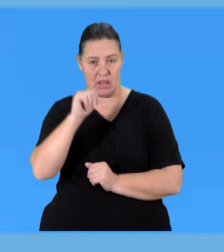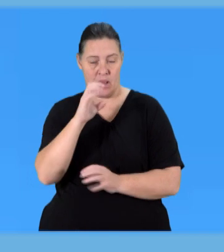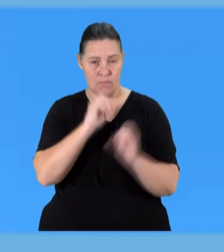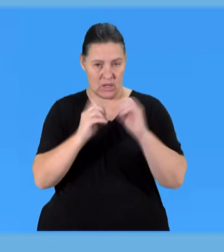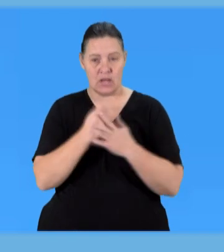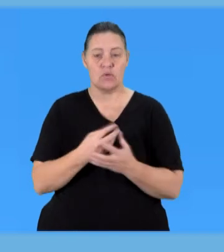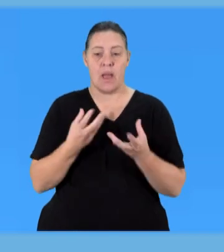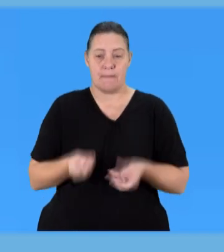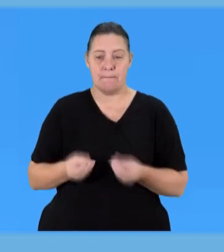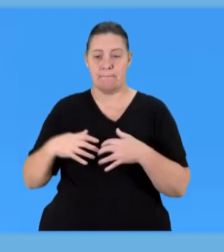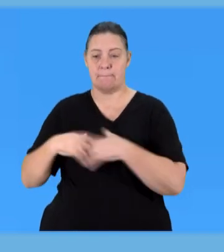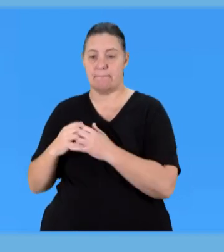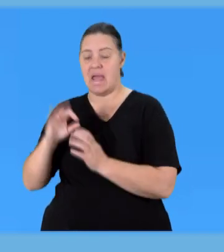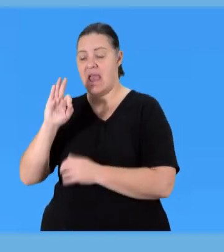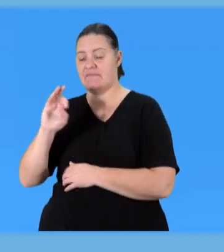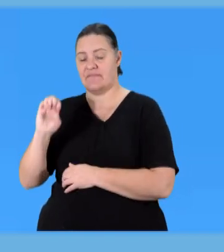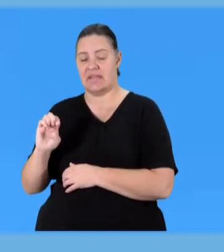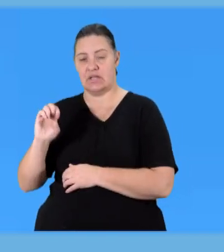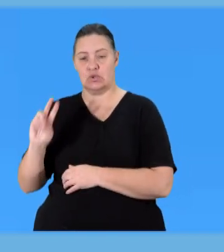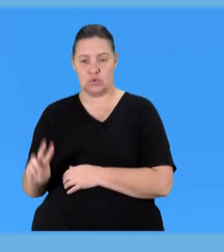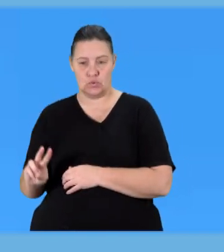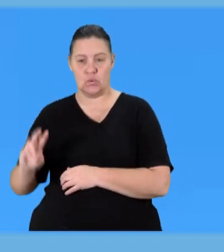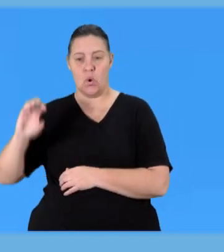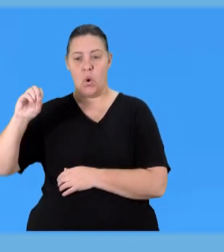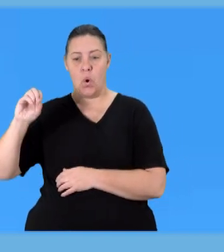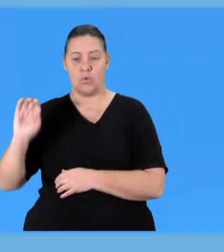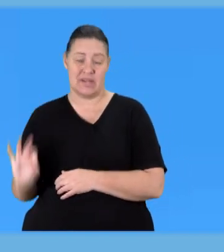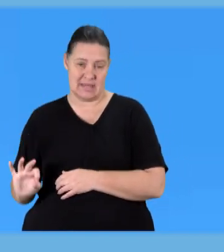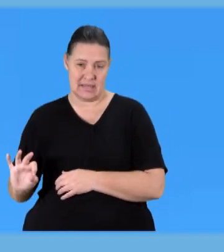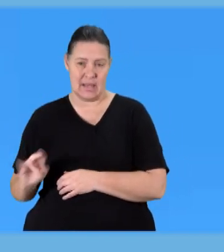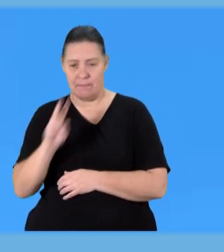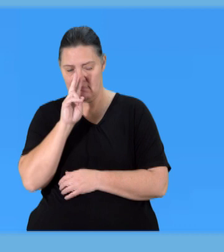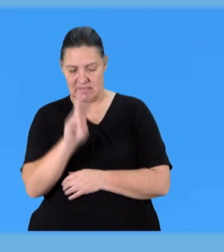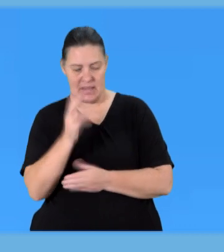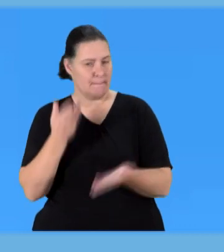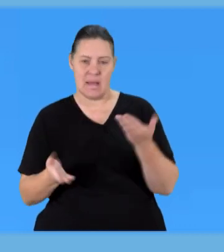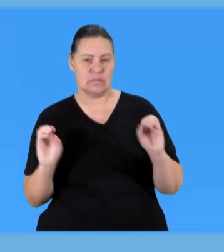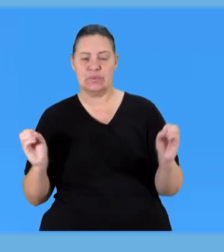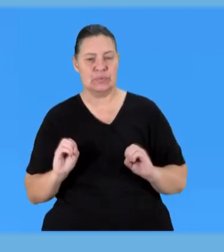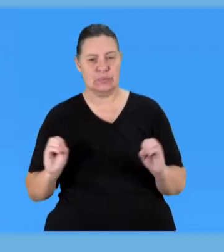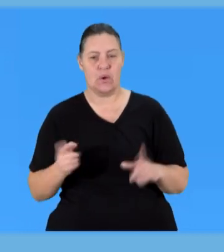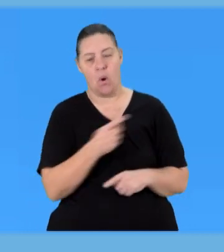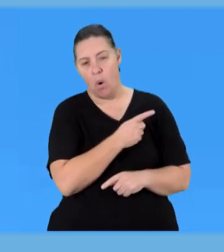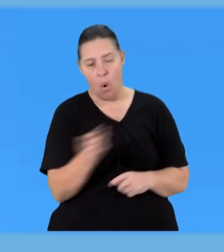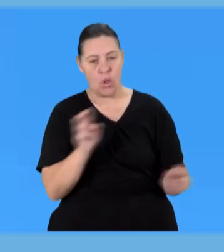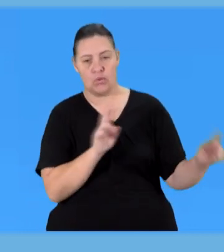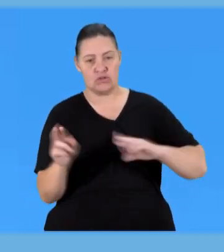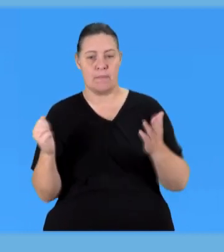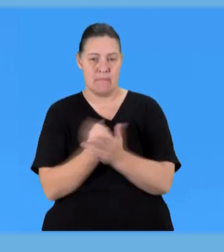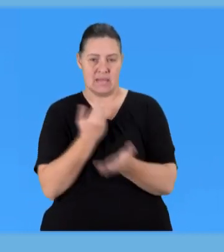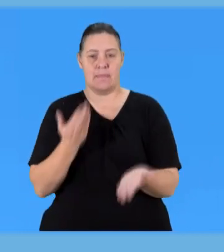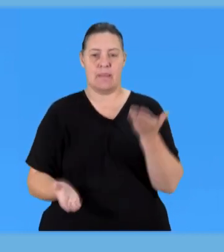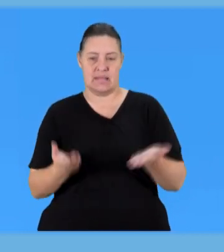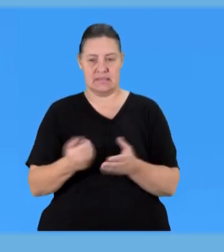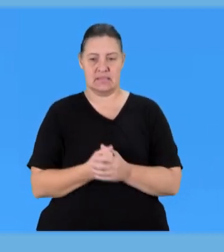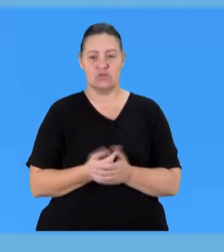form Fe2O3. Now, we also need to note that this equation is not balanced, and we just said that now that all